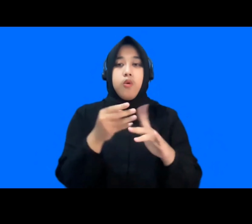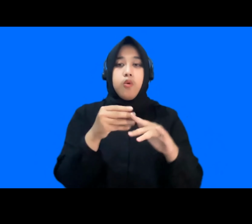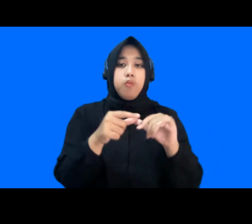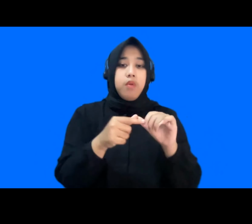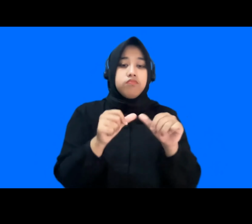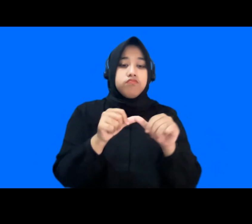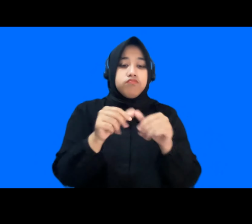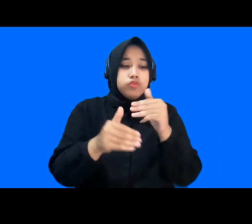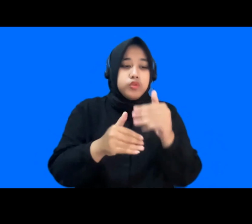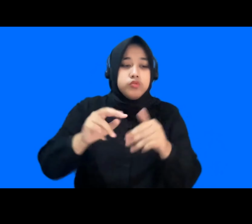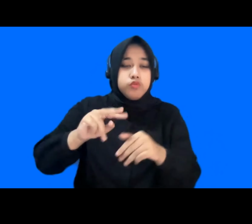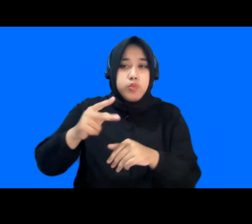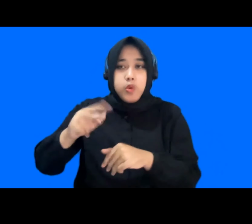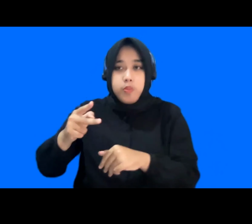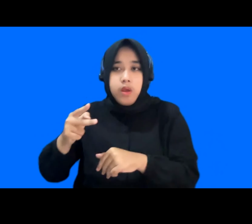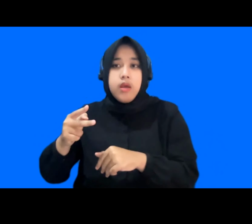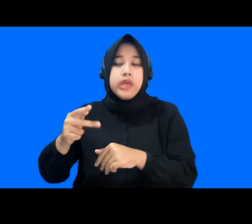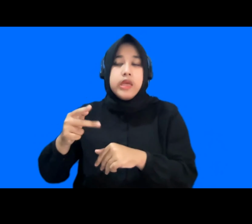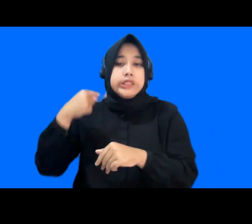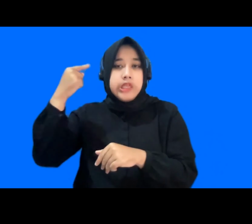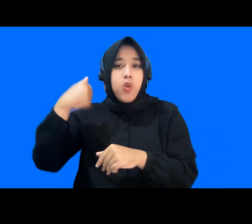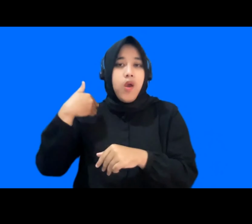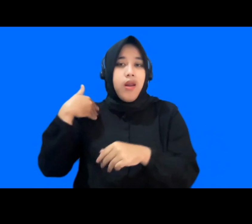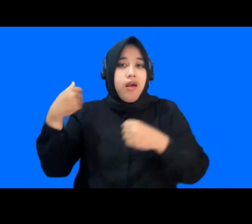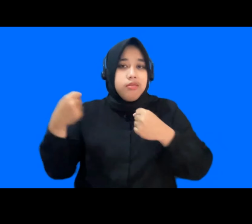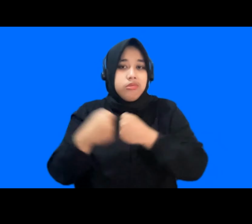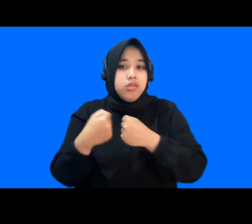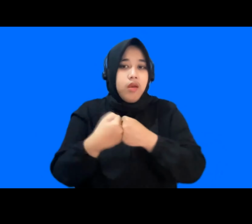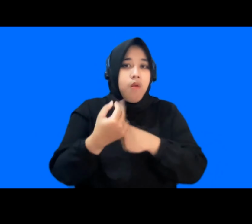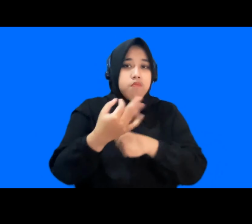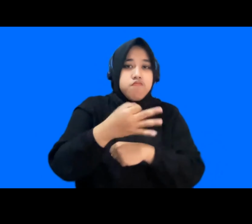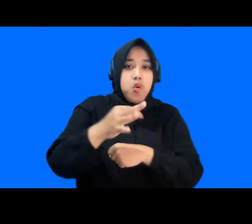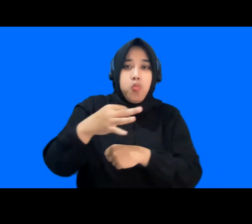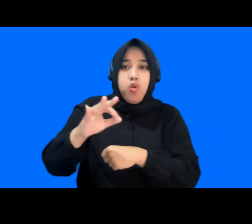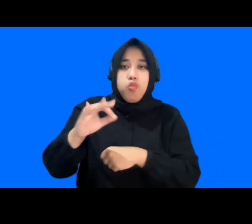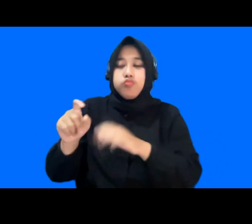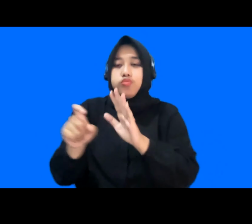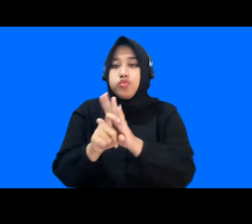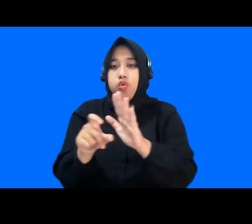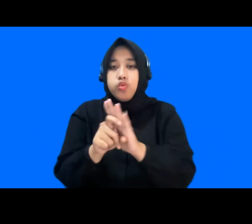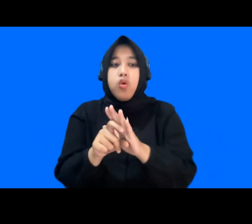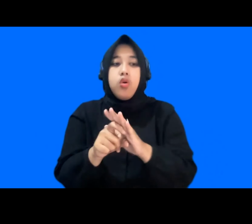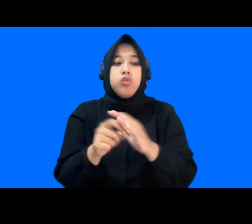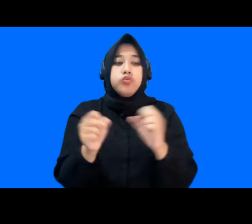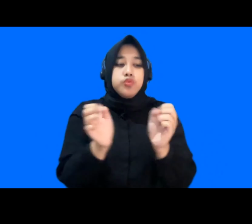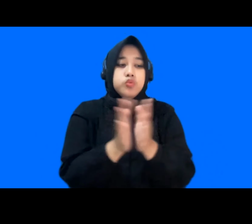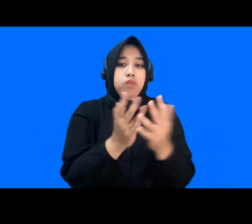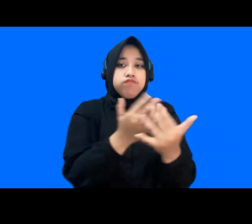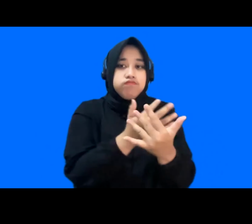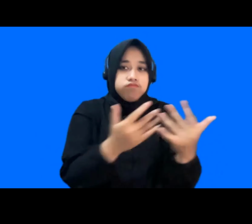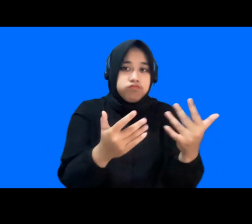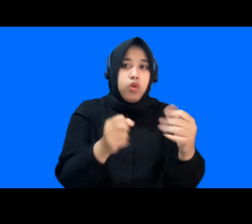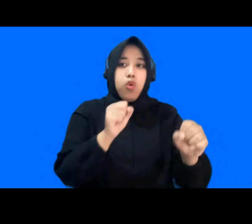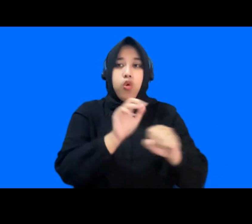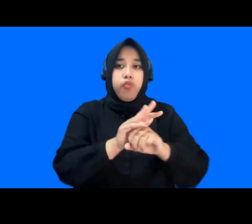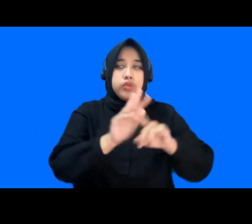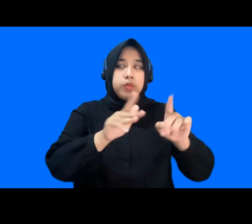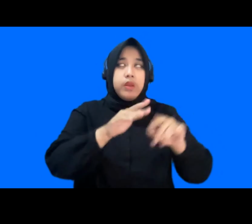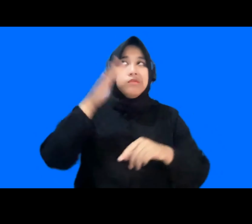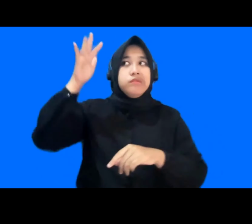new challenges like aging population, climate change, and pandemics in a lens of smart inclusive city.